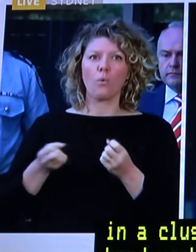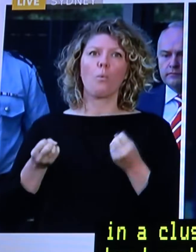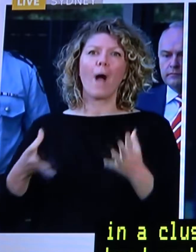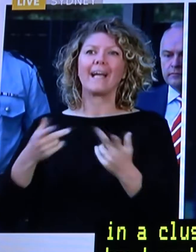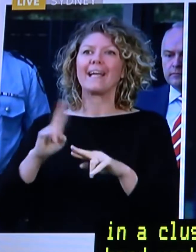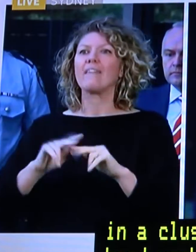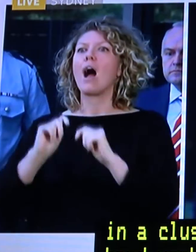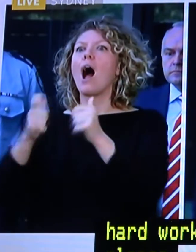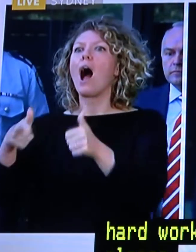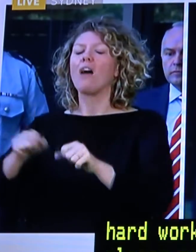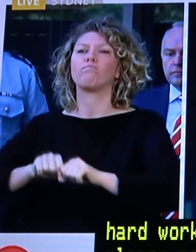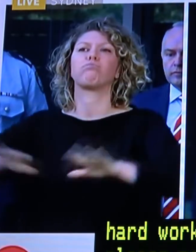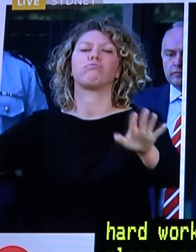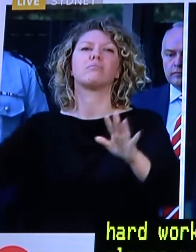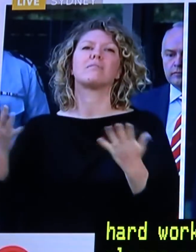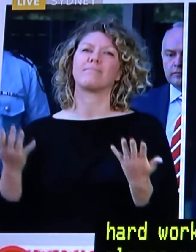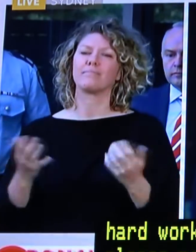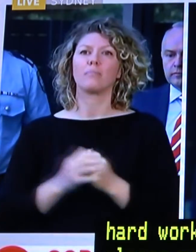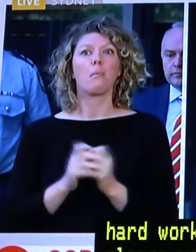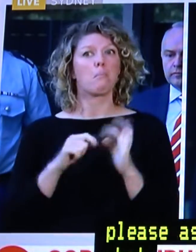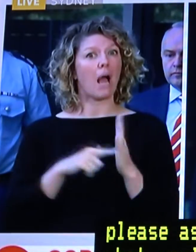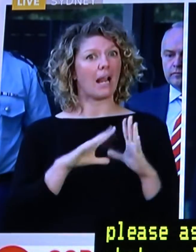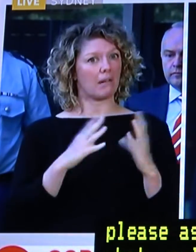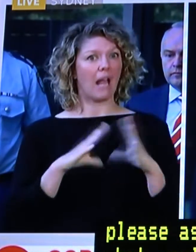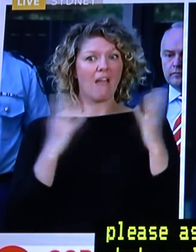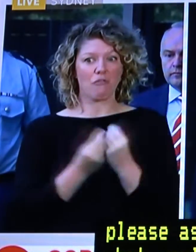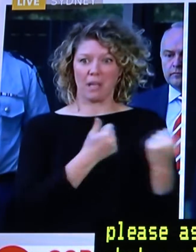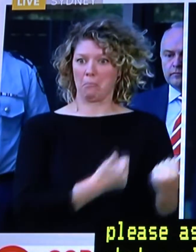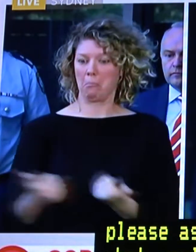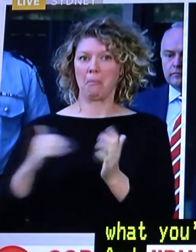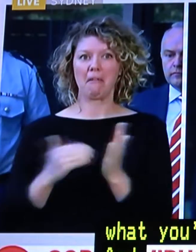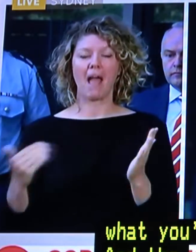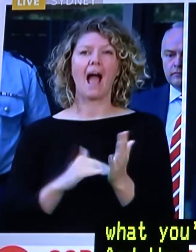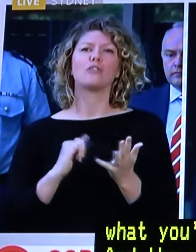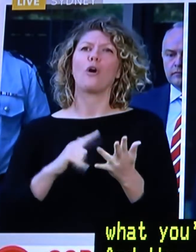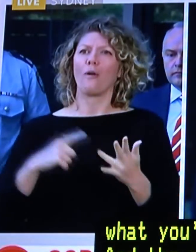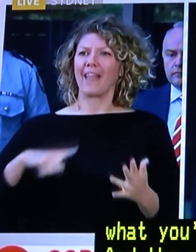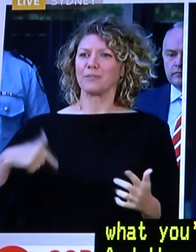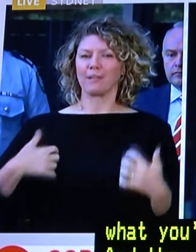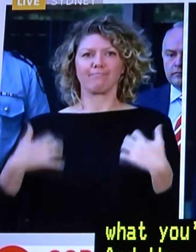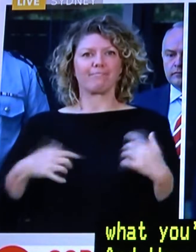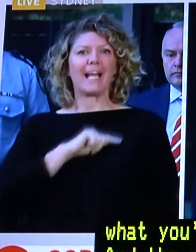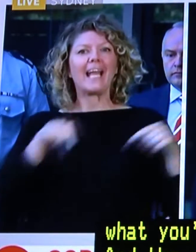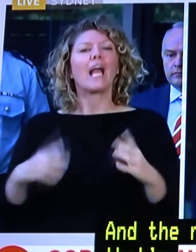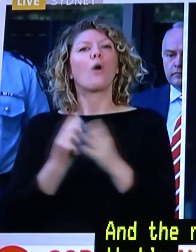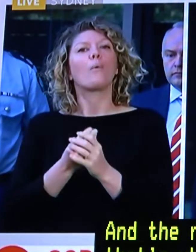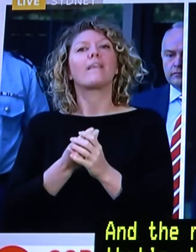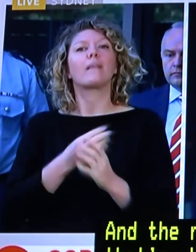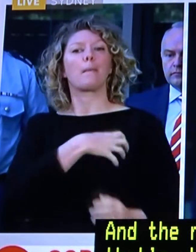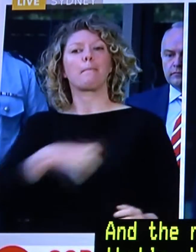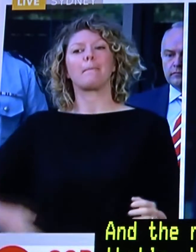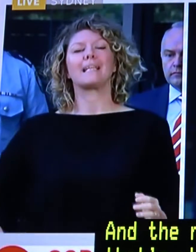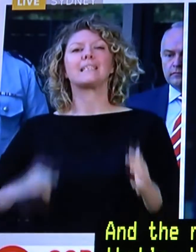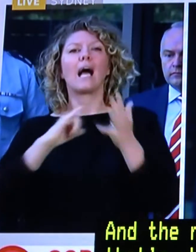you're doing. It's working. And the results are showing, and that's why I'm very pleased to be here today with the Education Minister, Minister